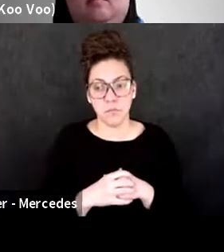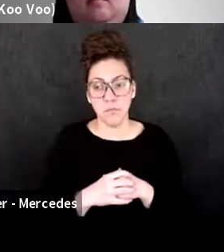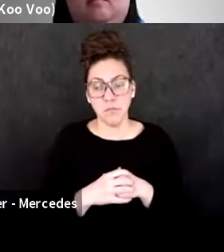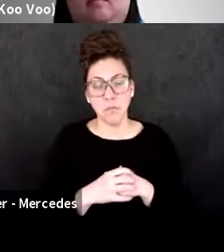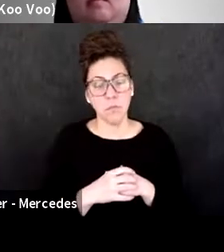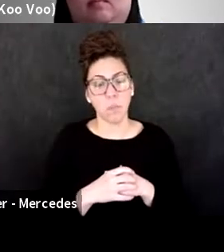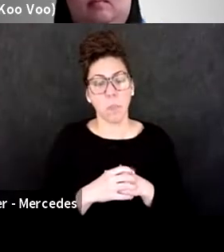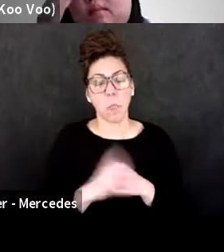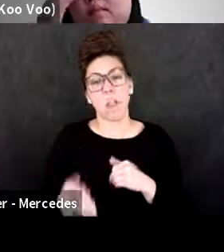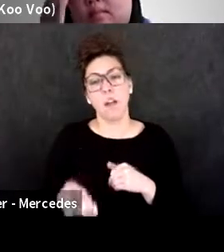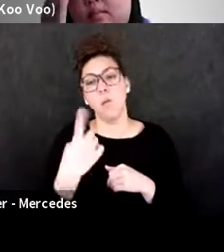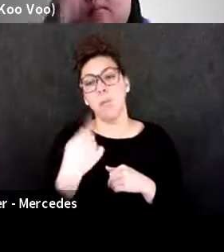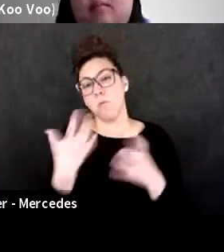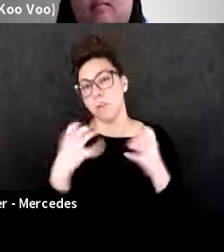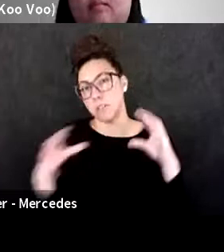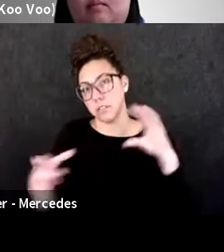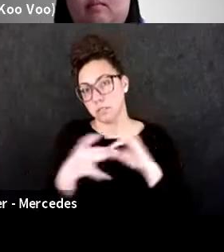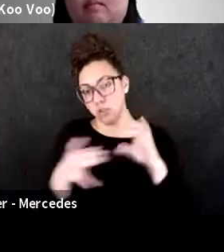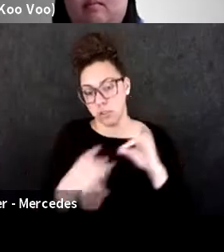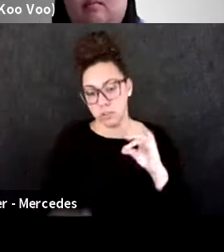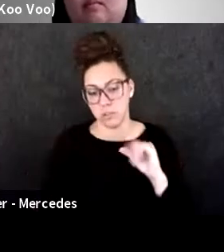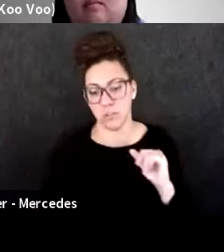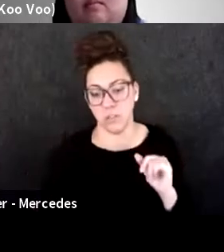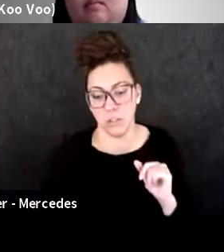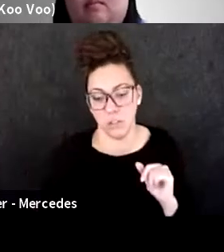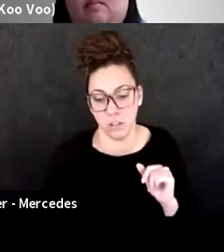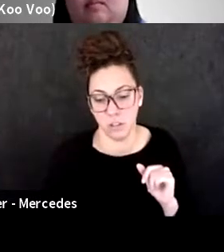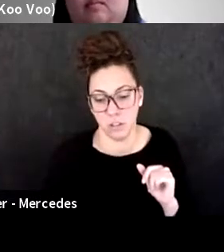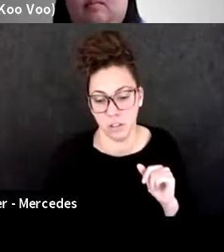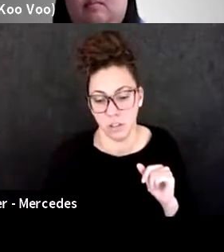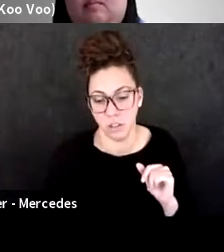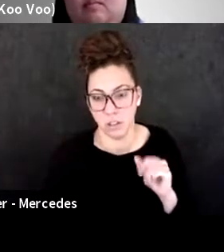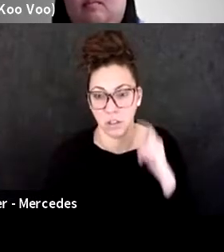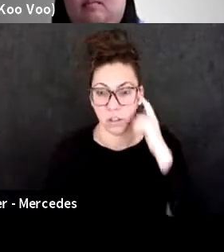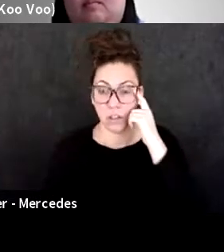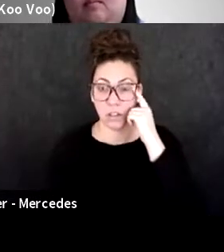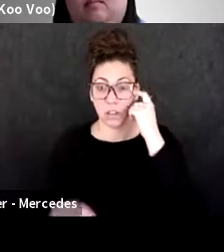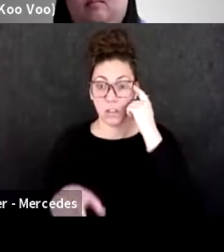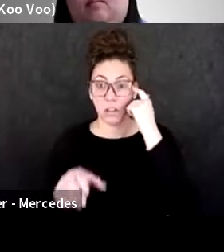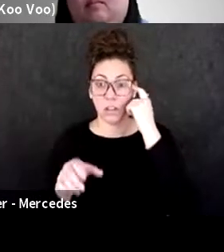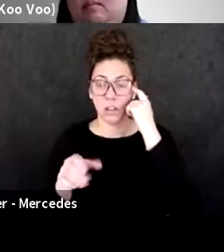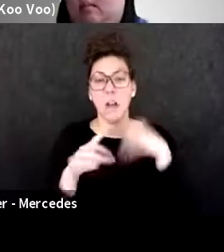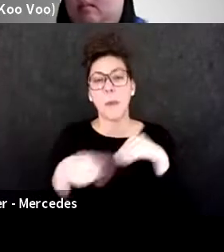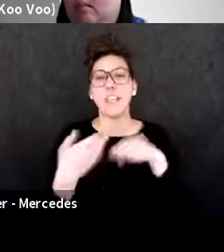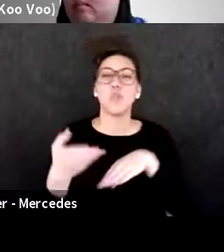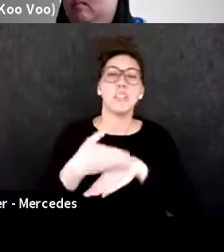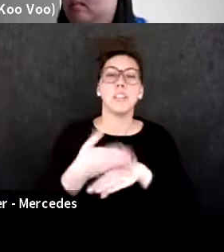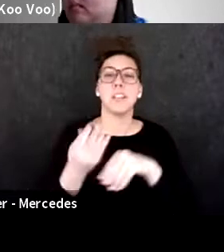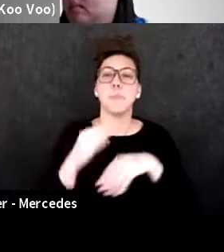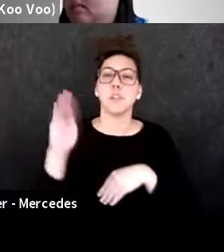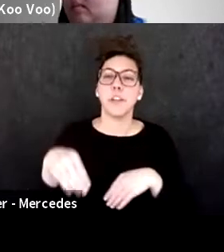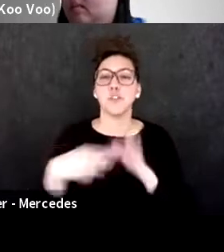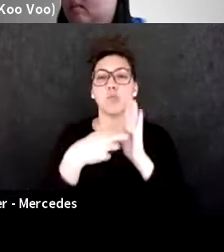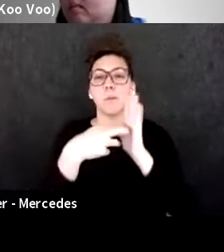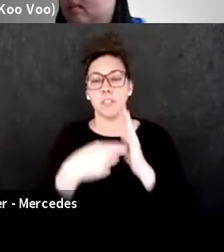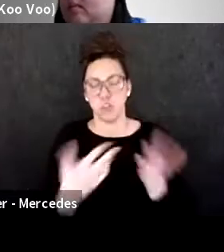about to the question, I think, about increasing the percentage and the representation,